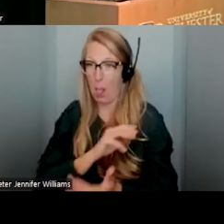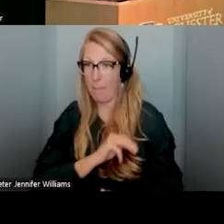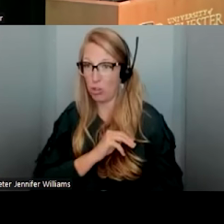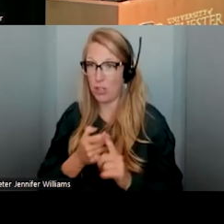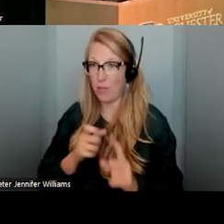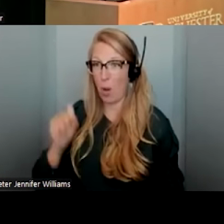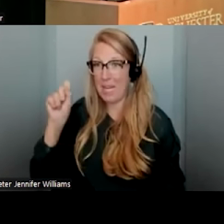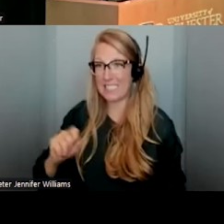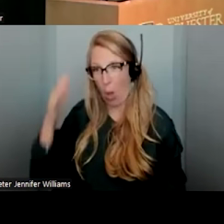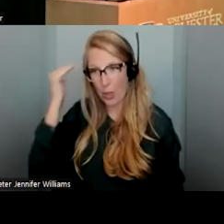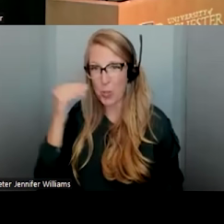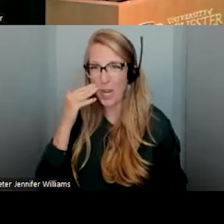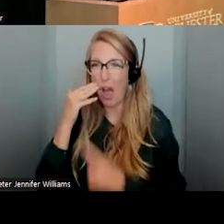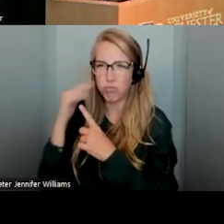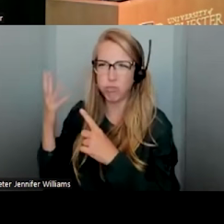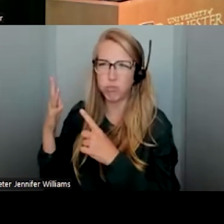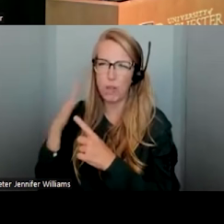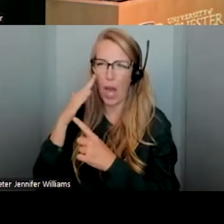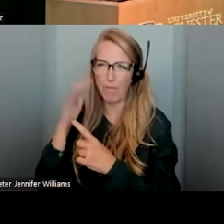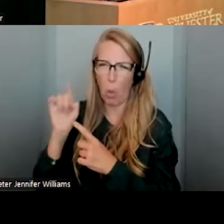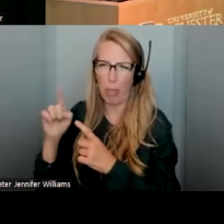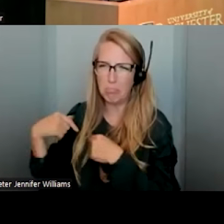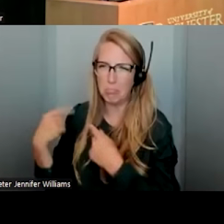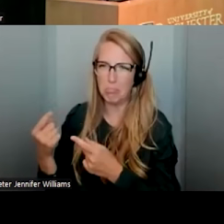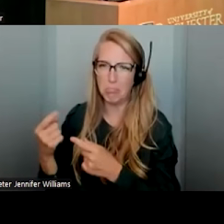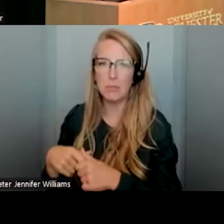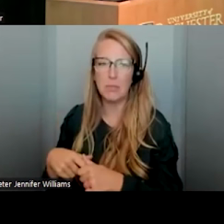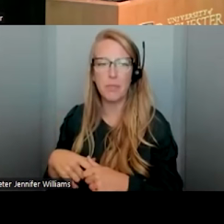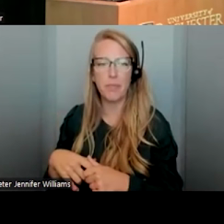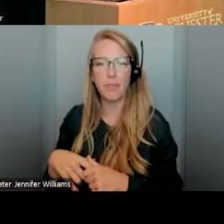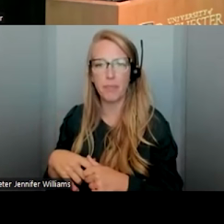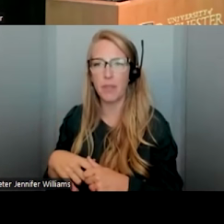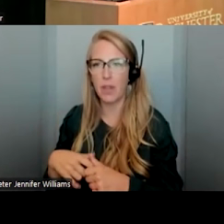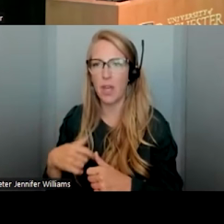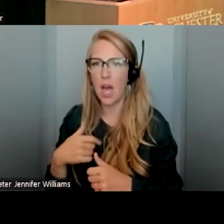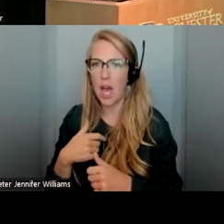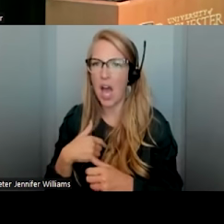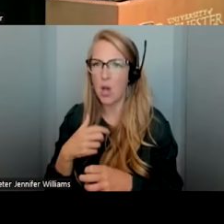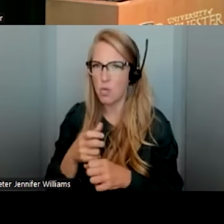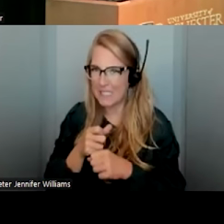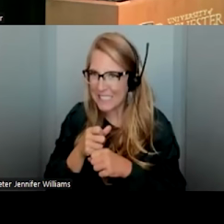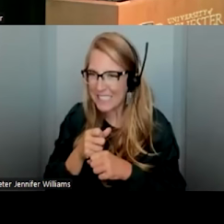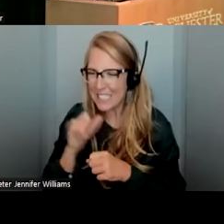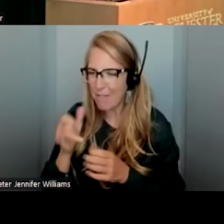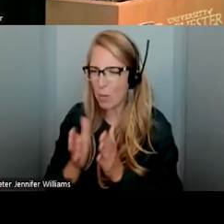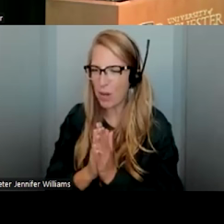I had known for a while. And I received a request, and how do I refuse?